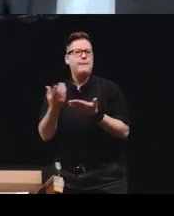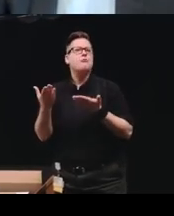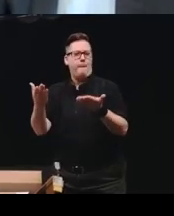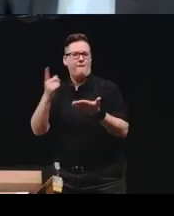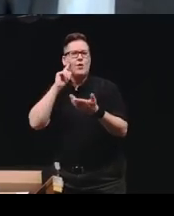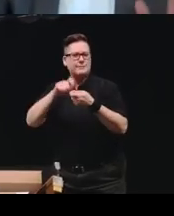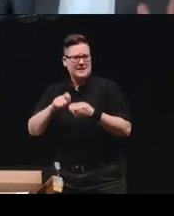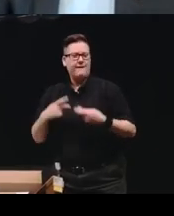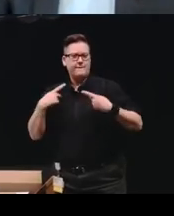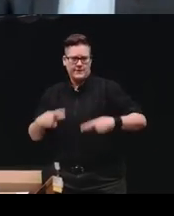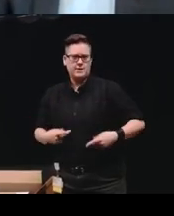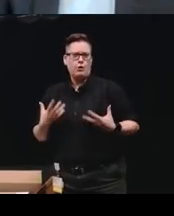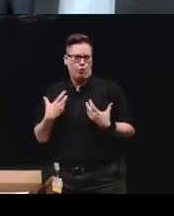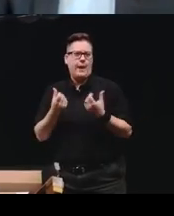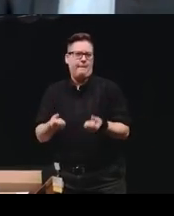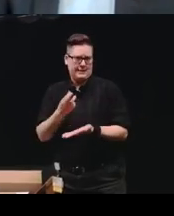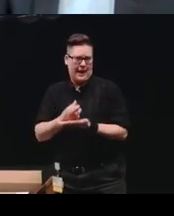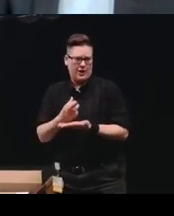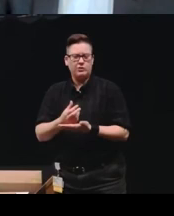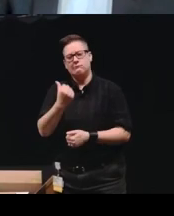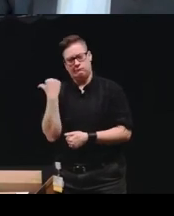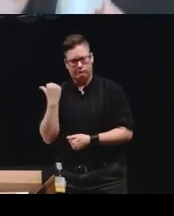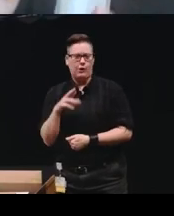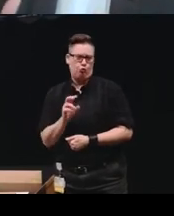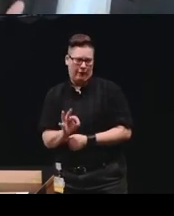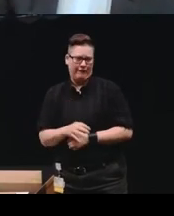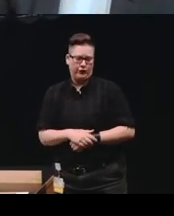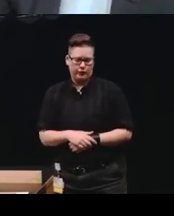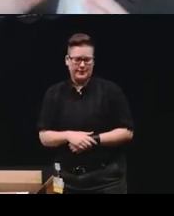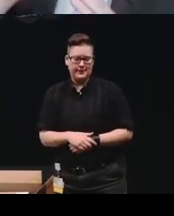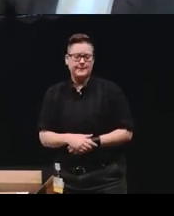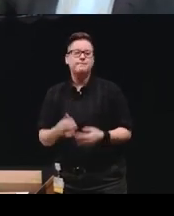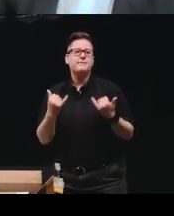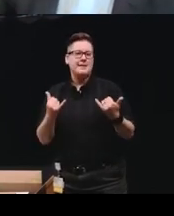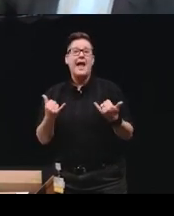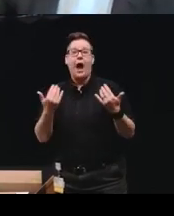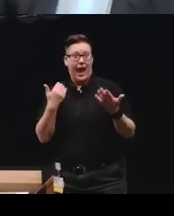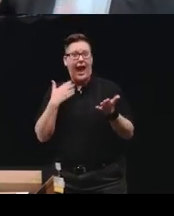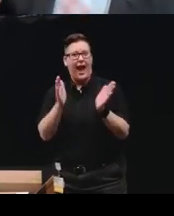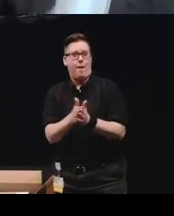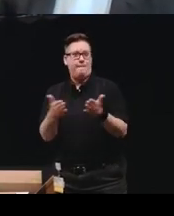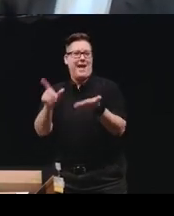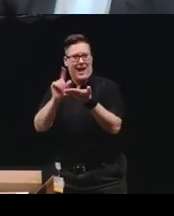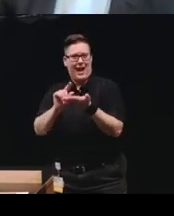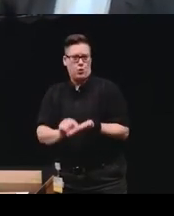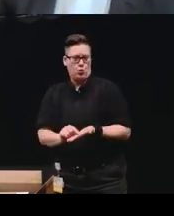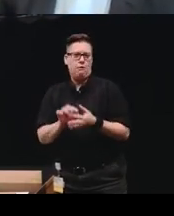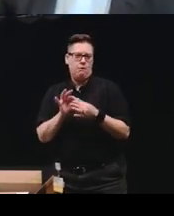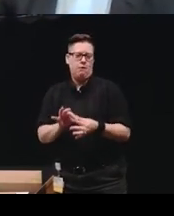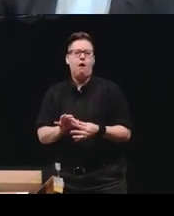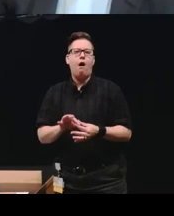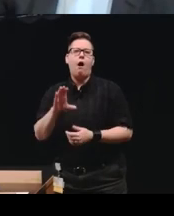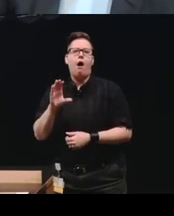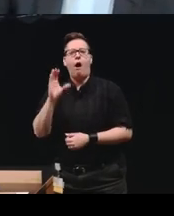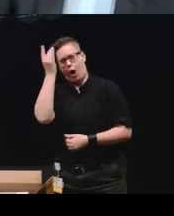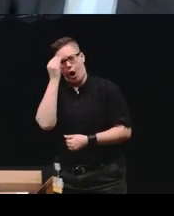physical rehabilitation. Here are your references. And there are now published manuals for cognitive behavioral